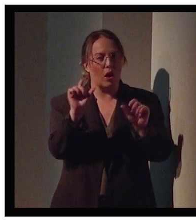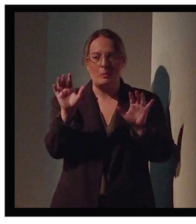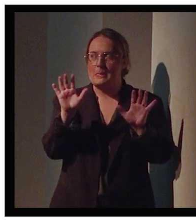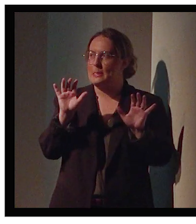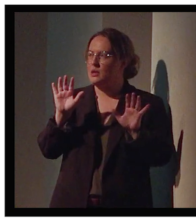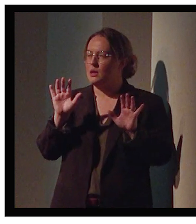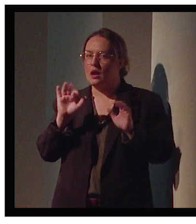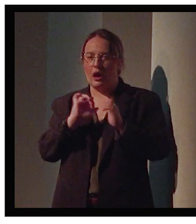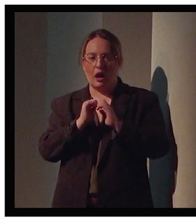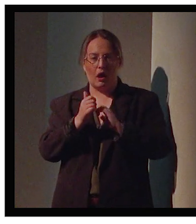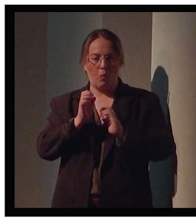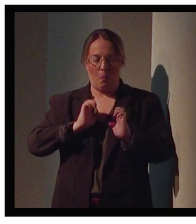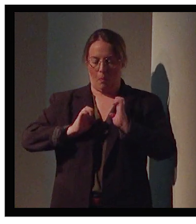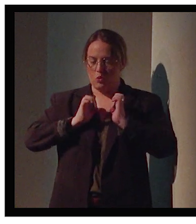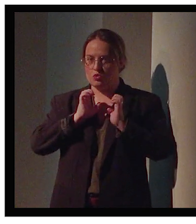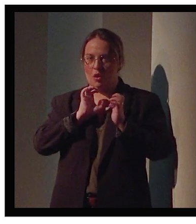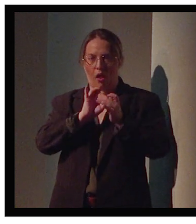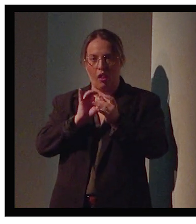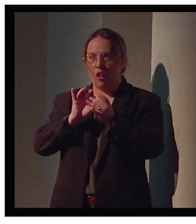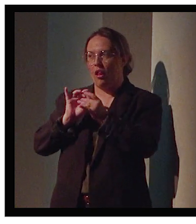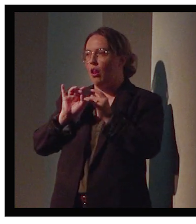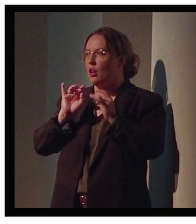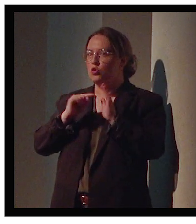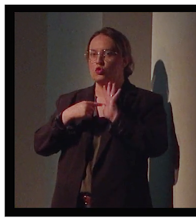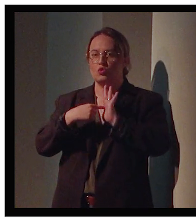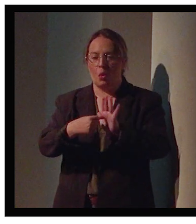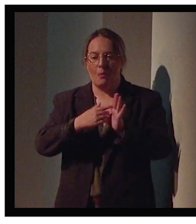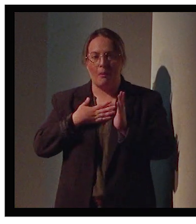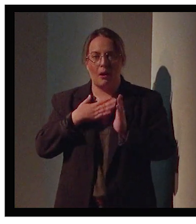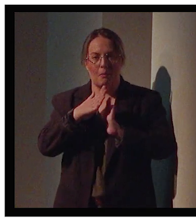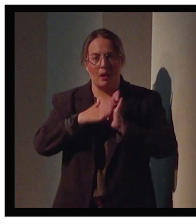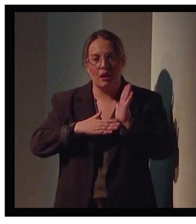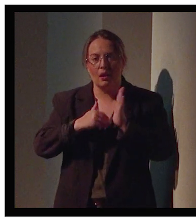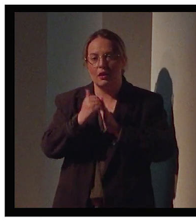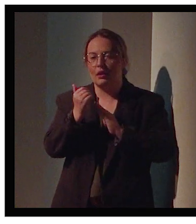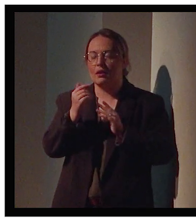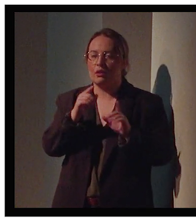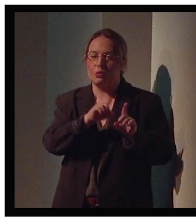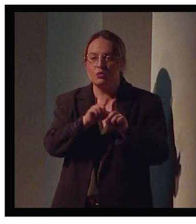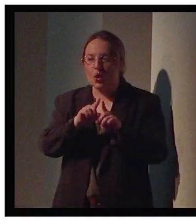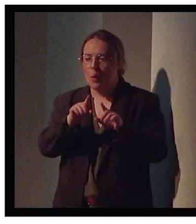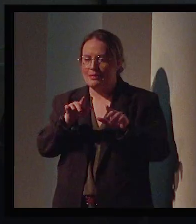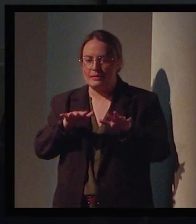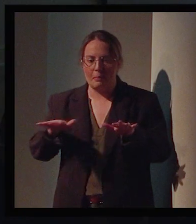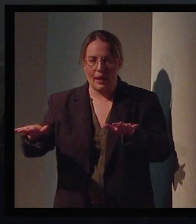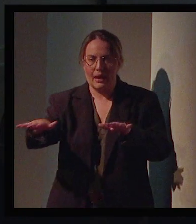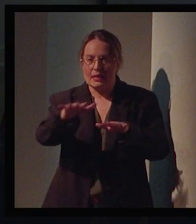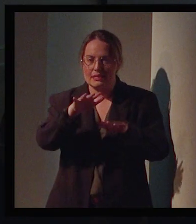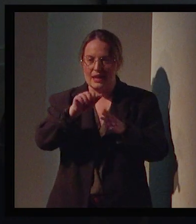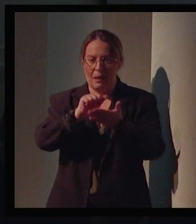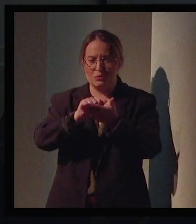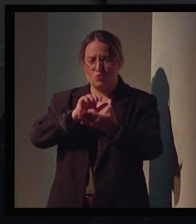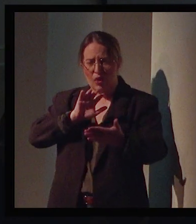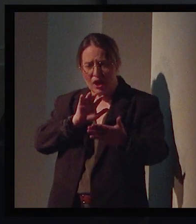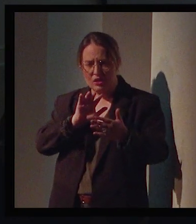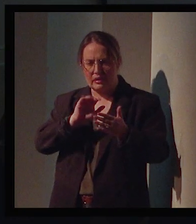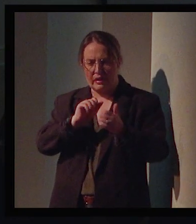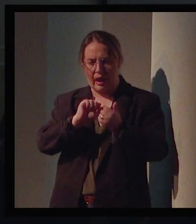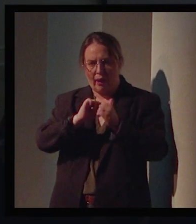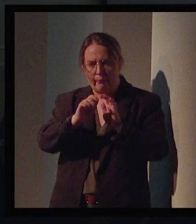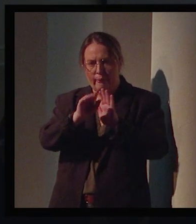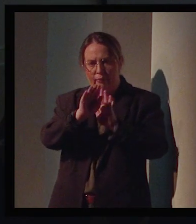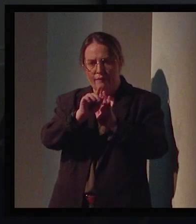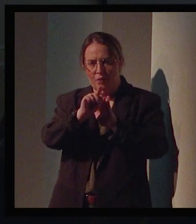of articulating pictorial space, sometimes approaching the edge of abstraction. And art history has